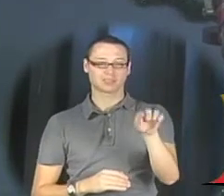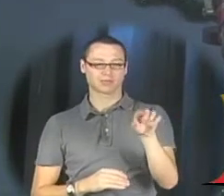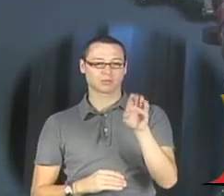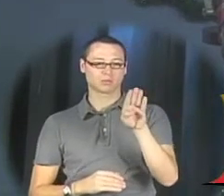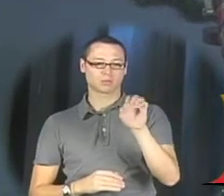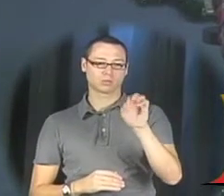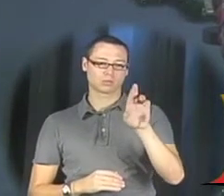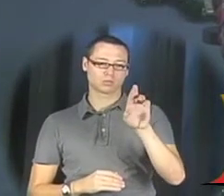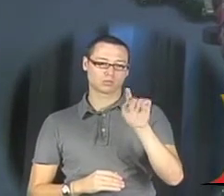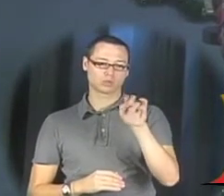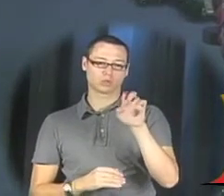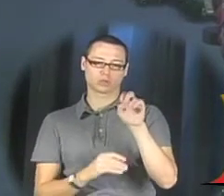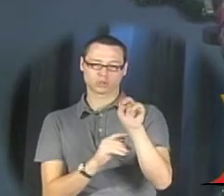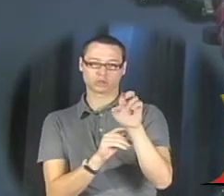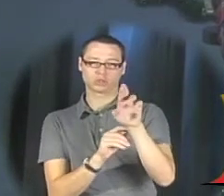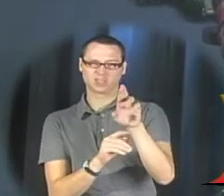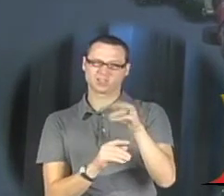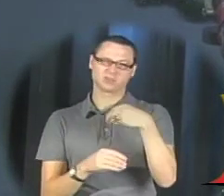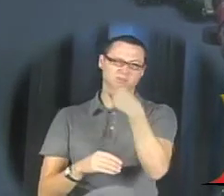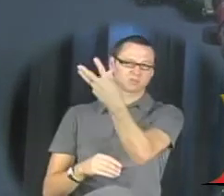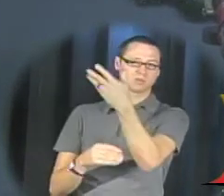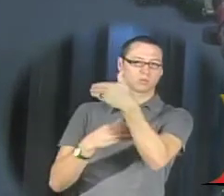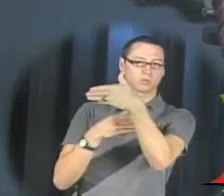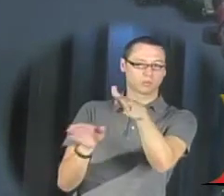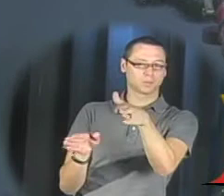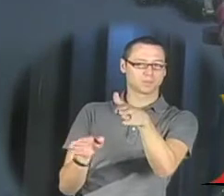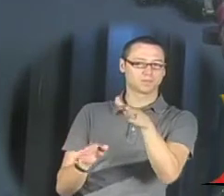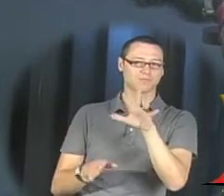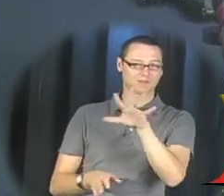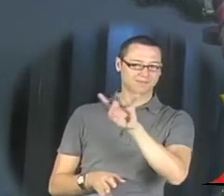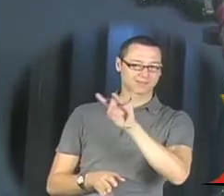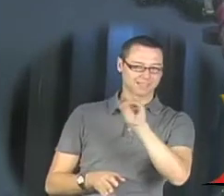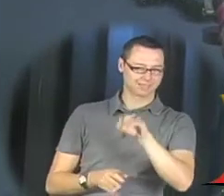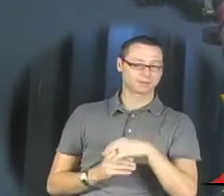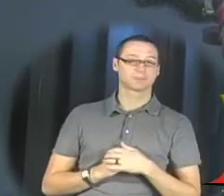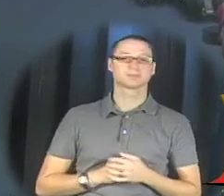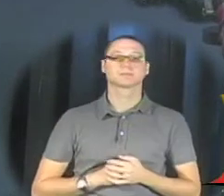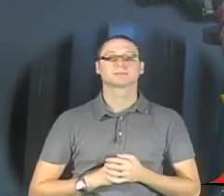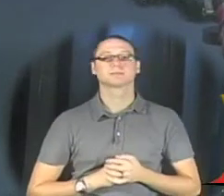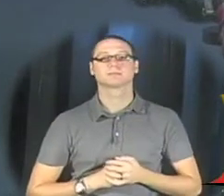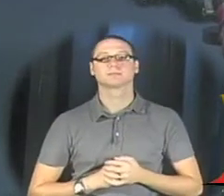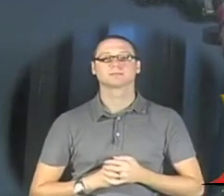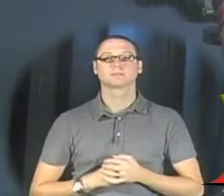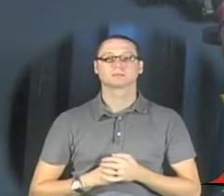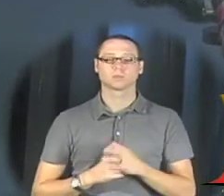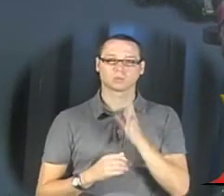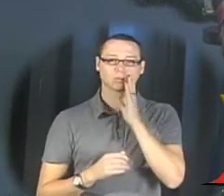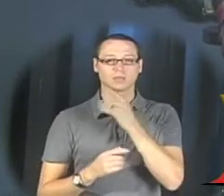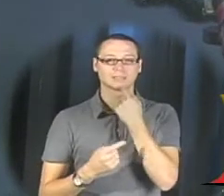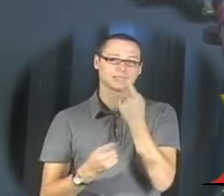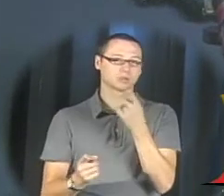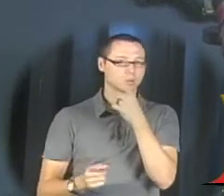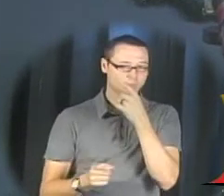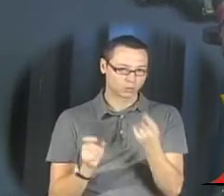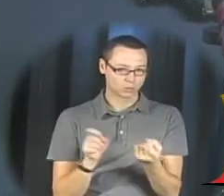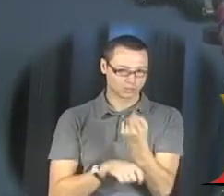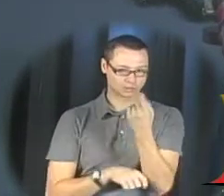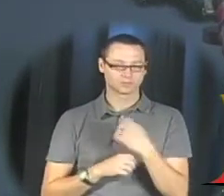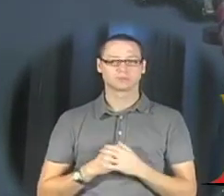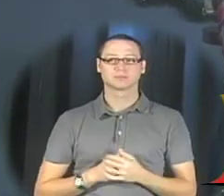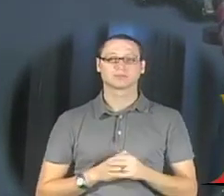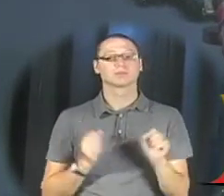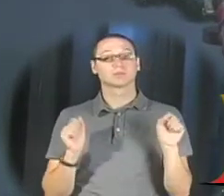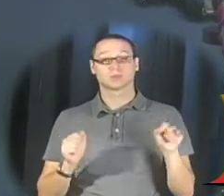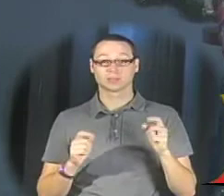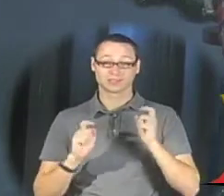and drop off a hard copy to her room, which is room 580. The winner will be announced on BBC. Receive a complimentary Brave A